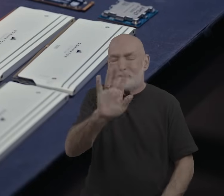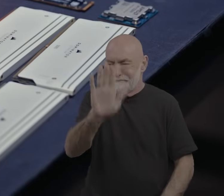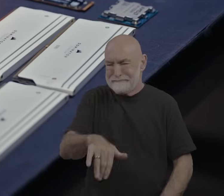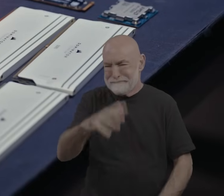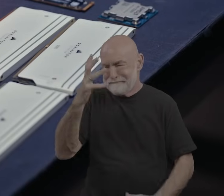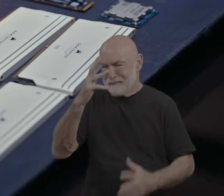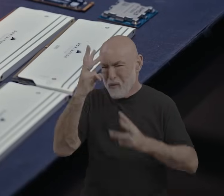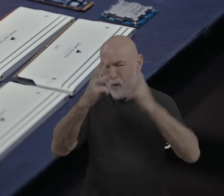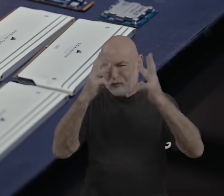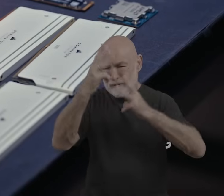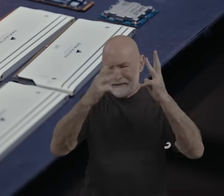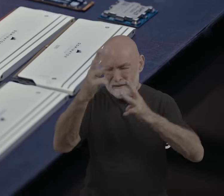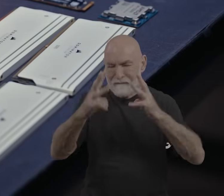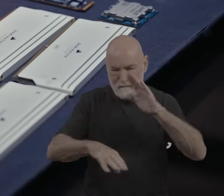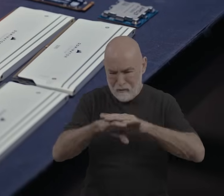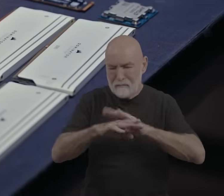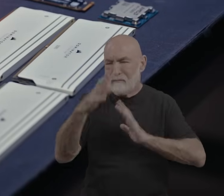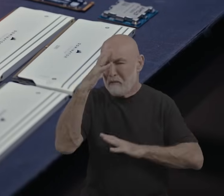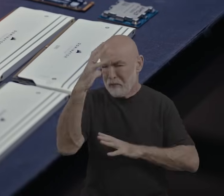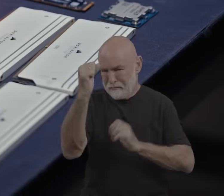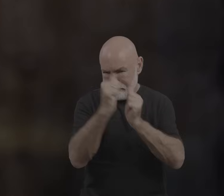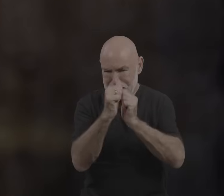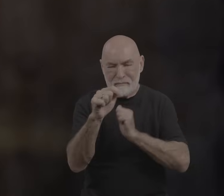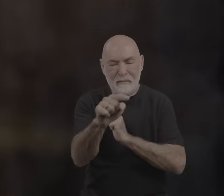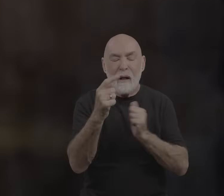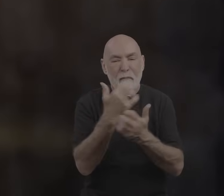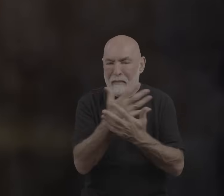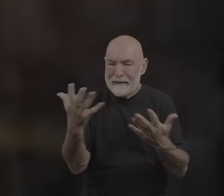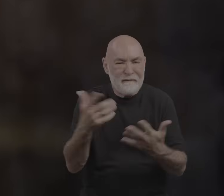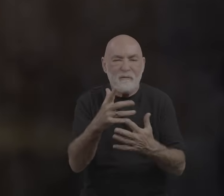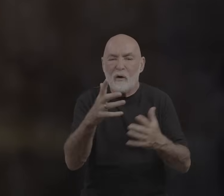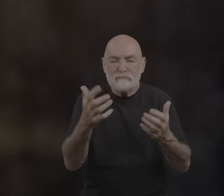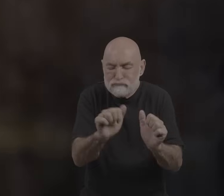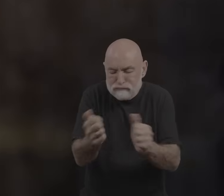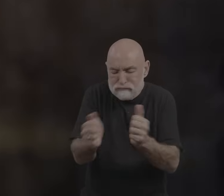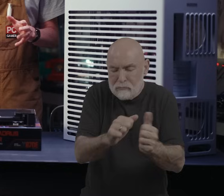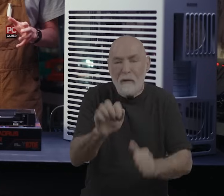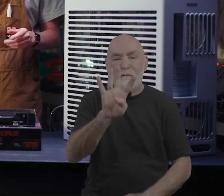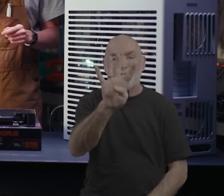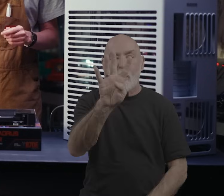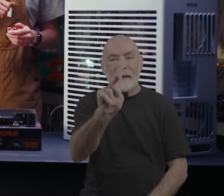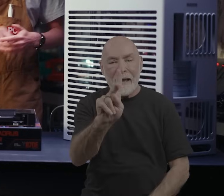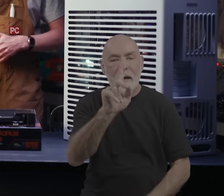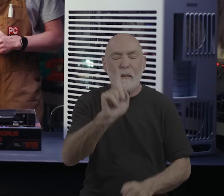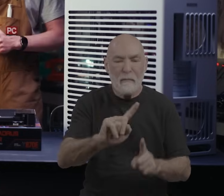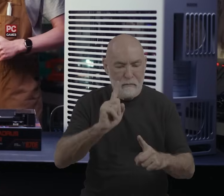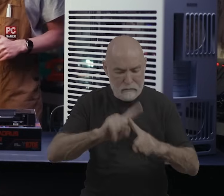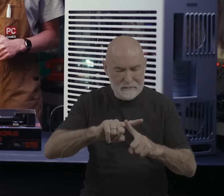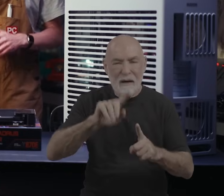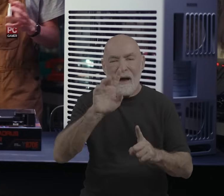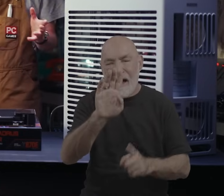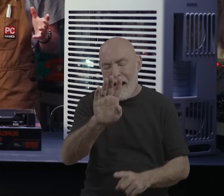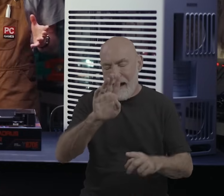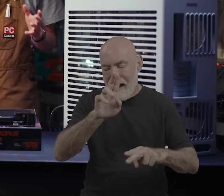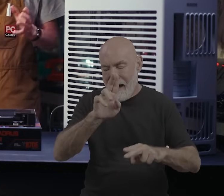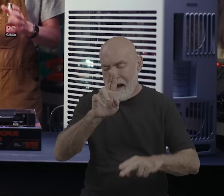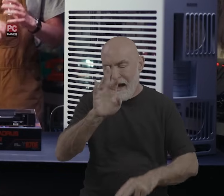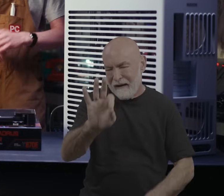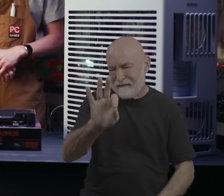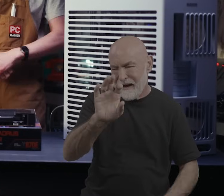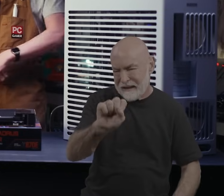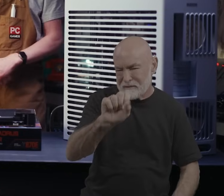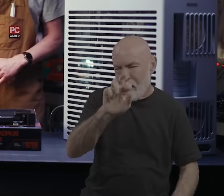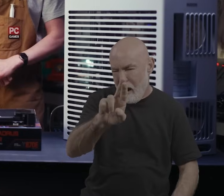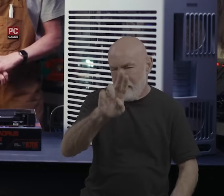comes with 16 gigabytes of GDDR6. That's plenty for gaming at 4K. Plus, it supports FSR4, the latest version of